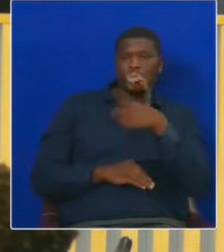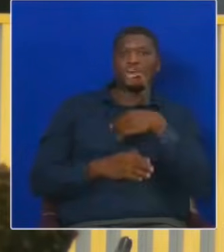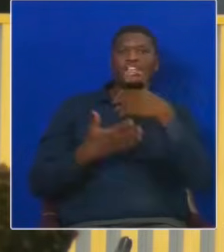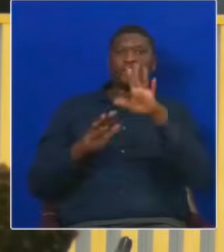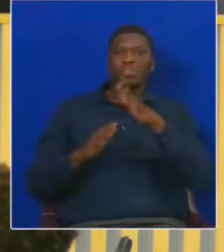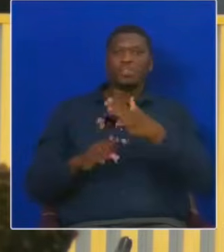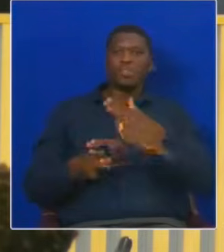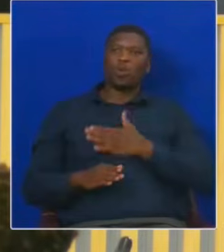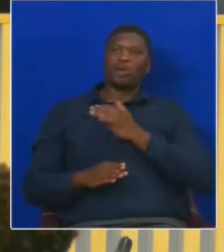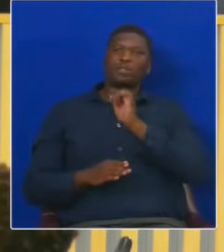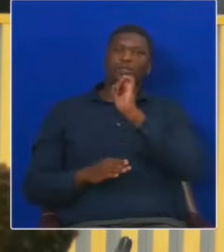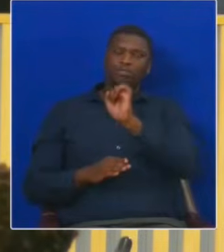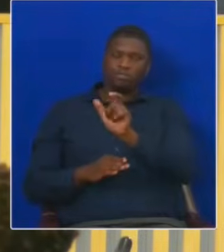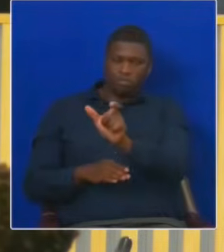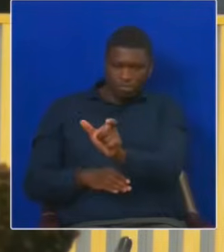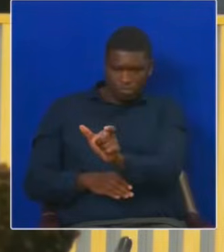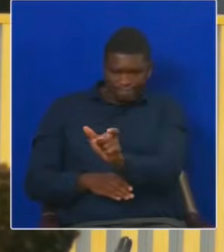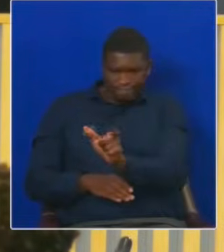that DVR,